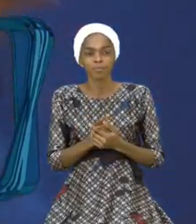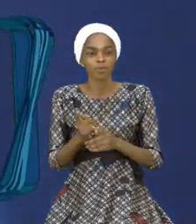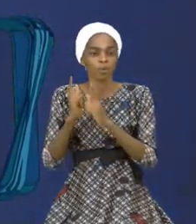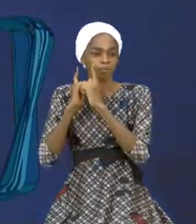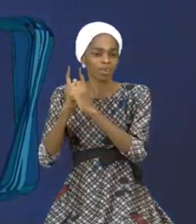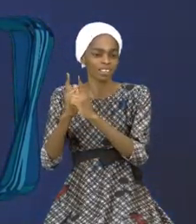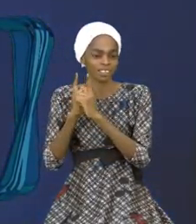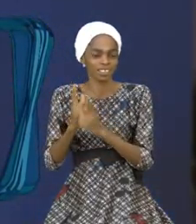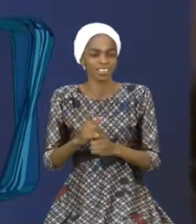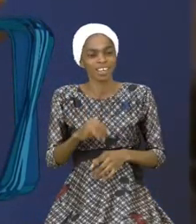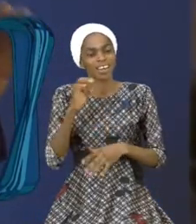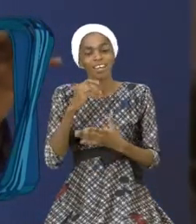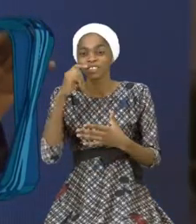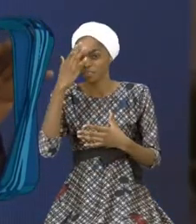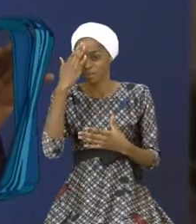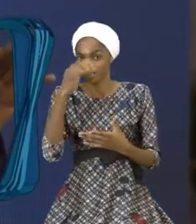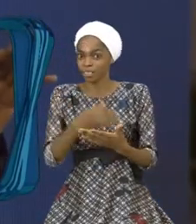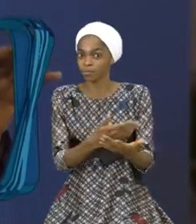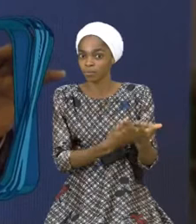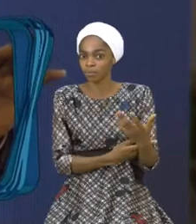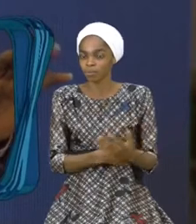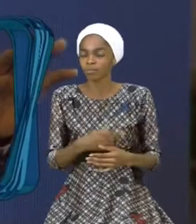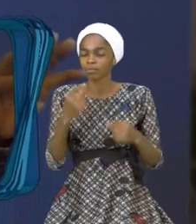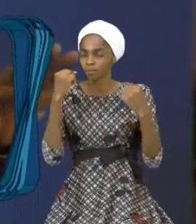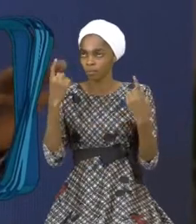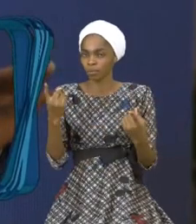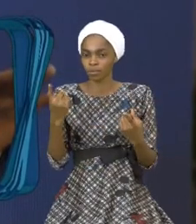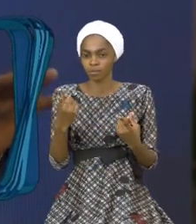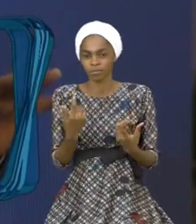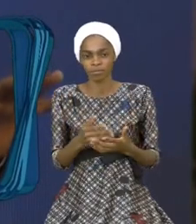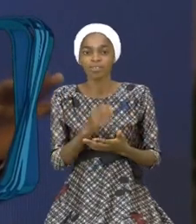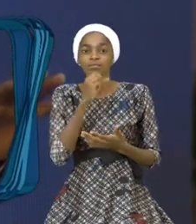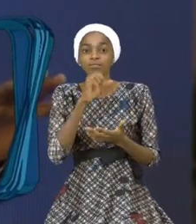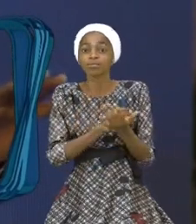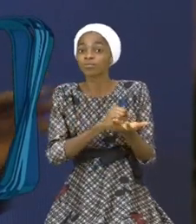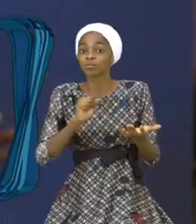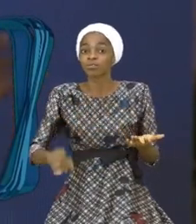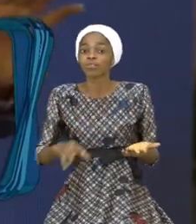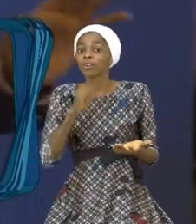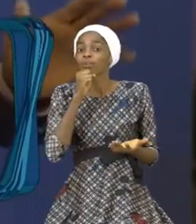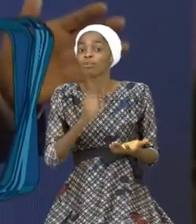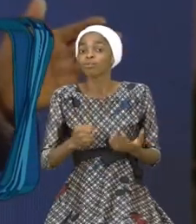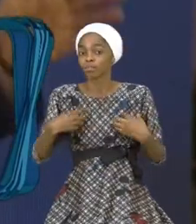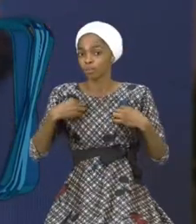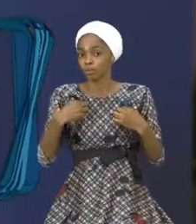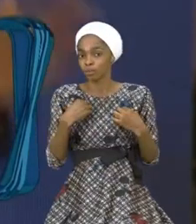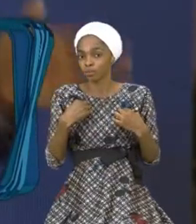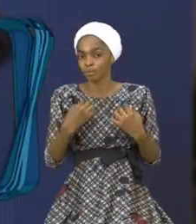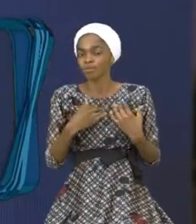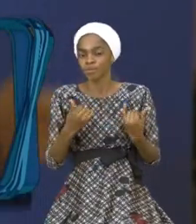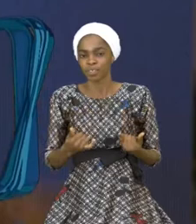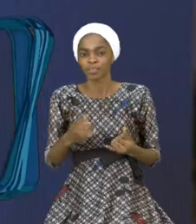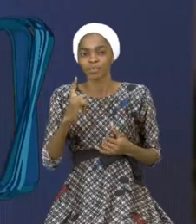And then you remove the old clothes and you take a